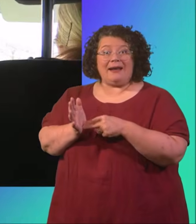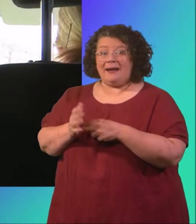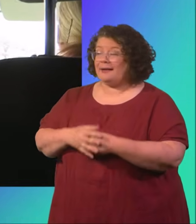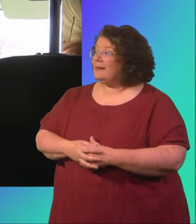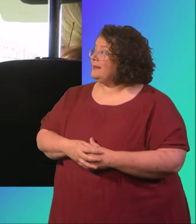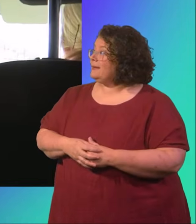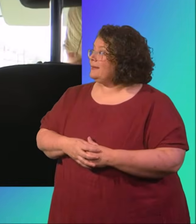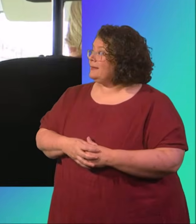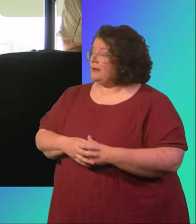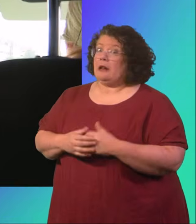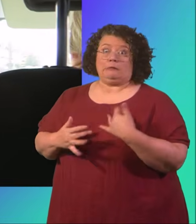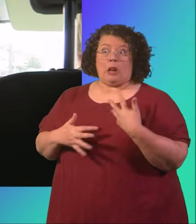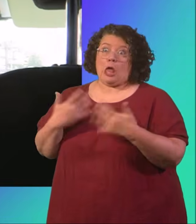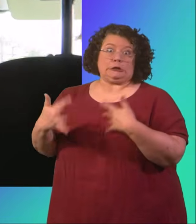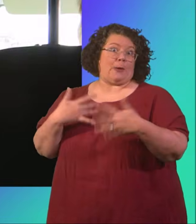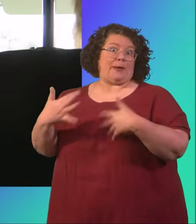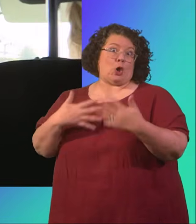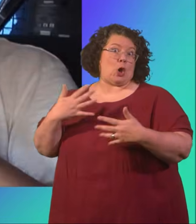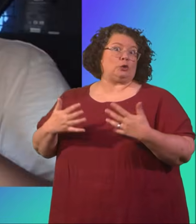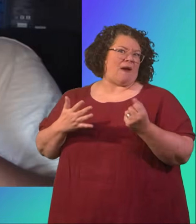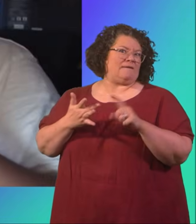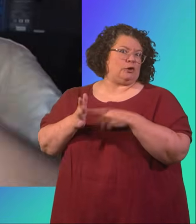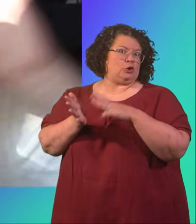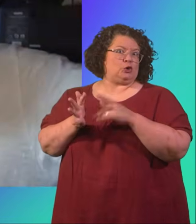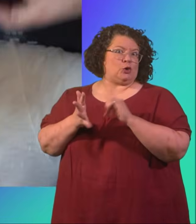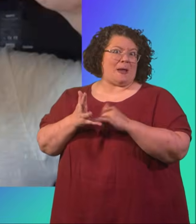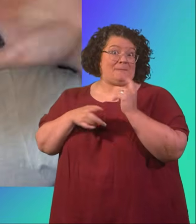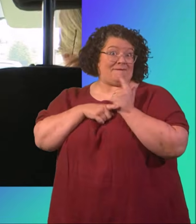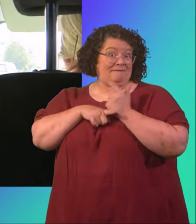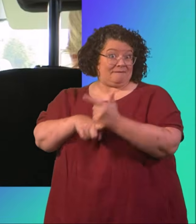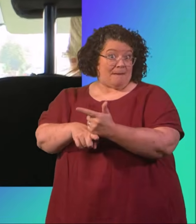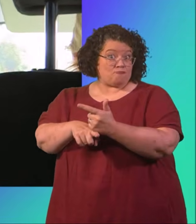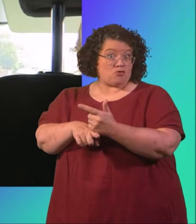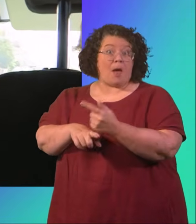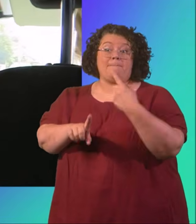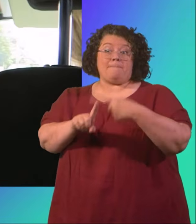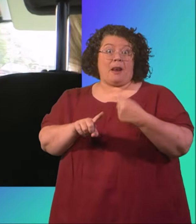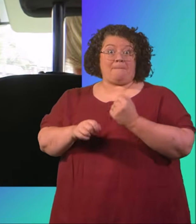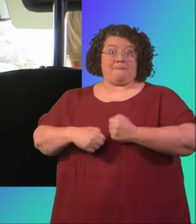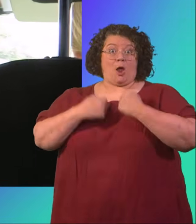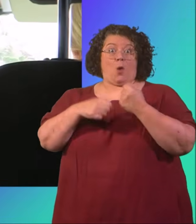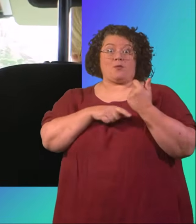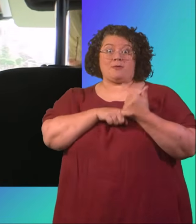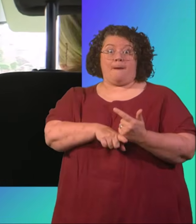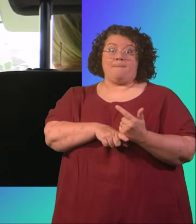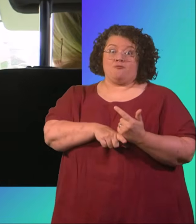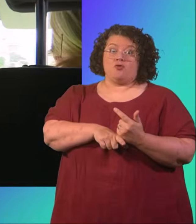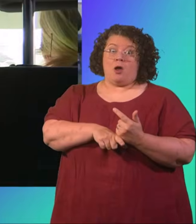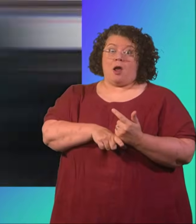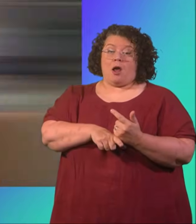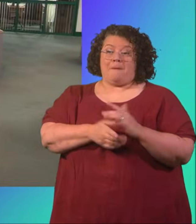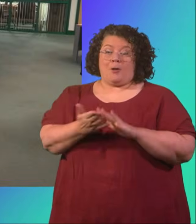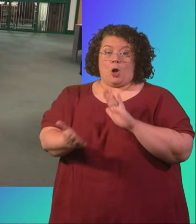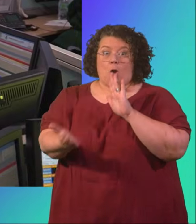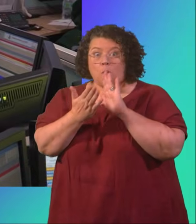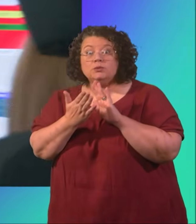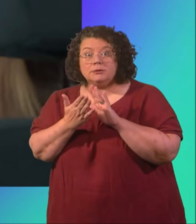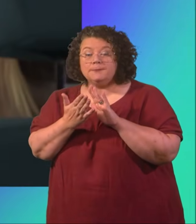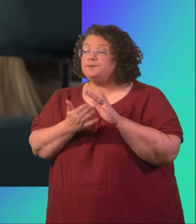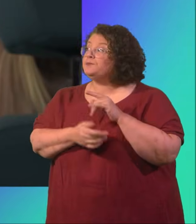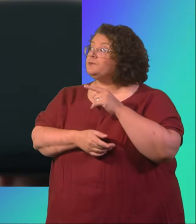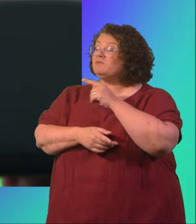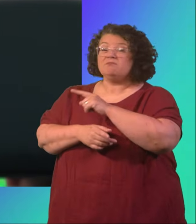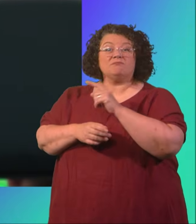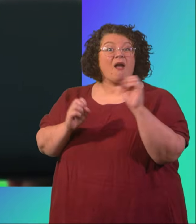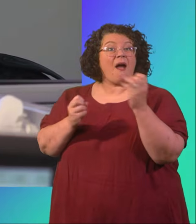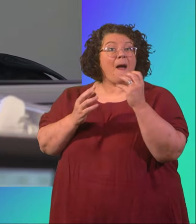So because there's so much going on, it's going to be so busy. We've got James filming and I've got this camera as well, so hopefully I can get in close. The service